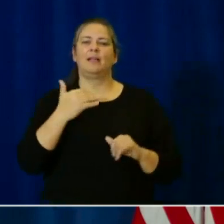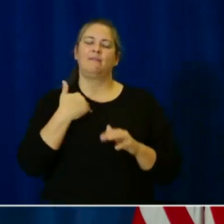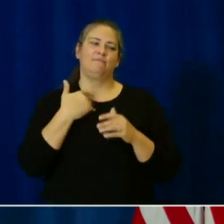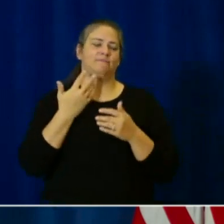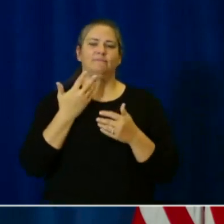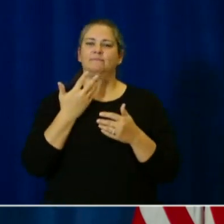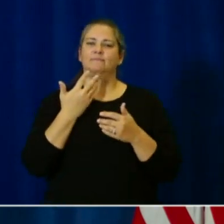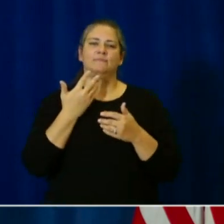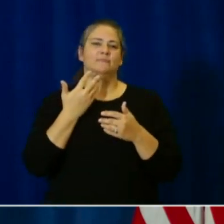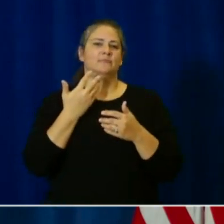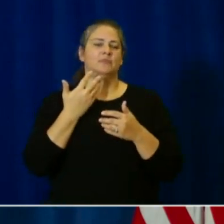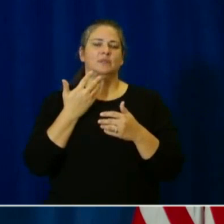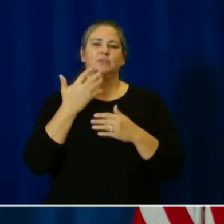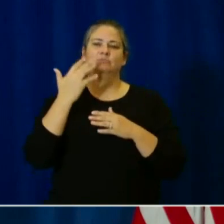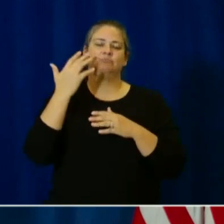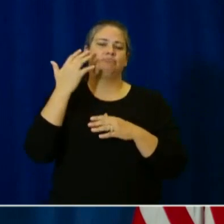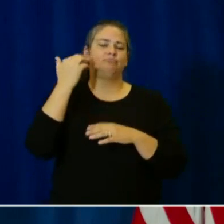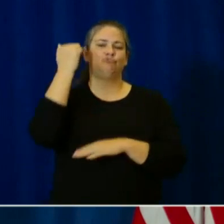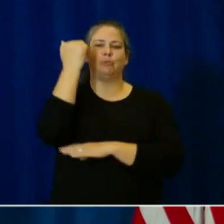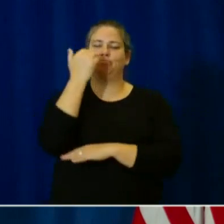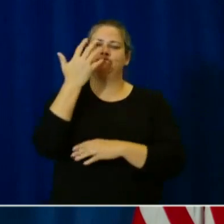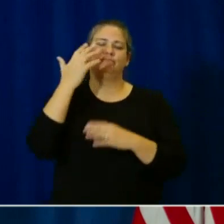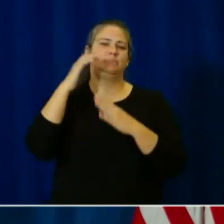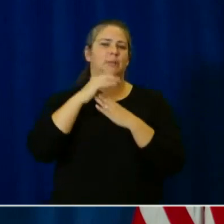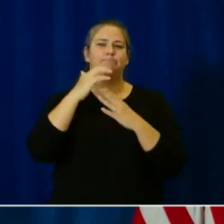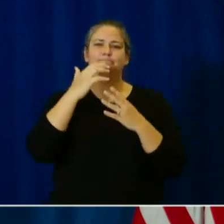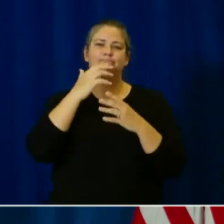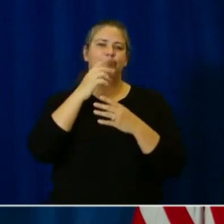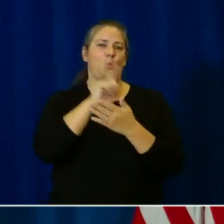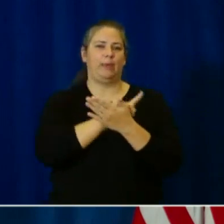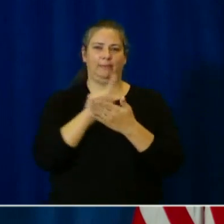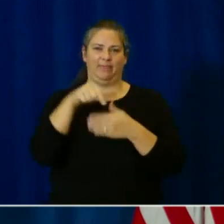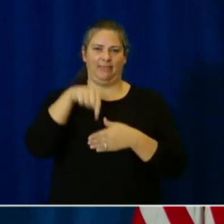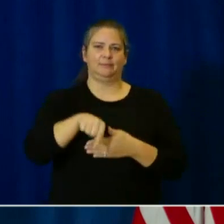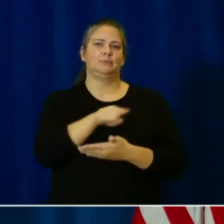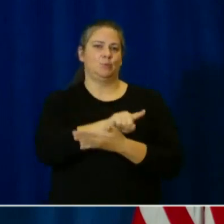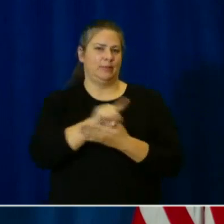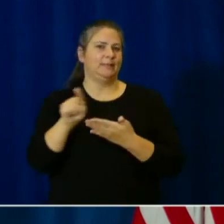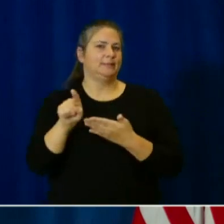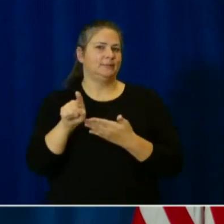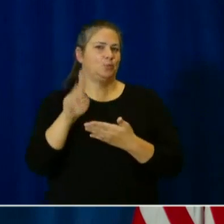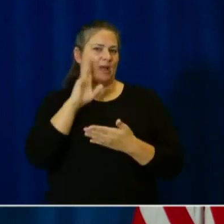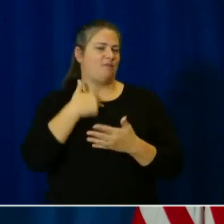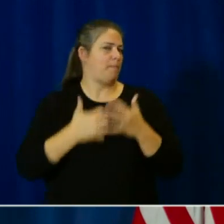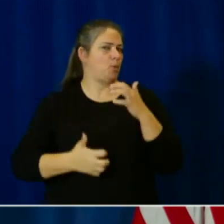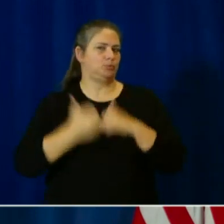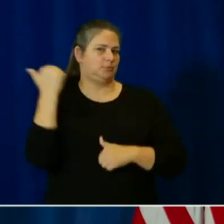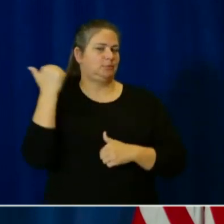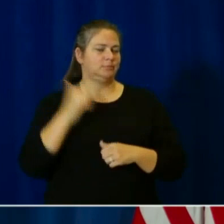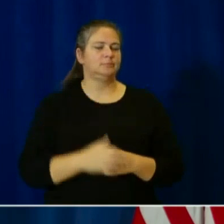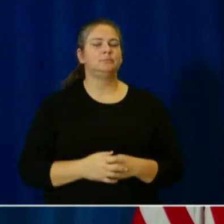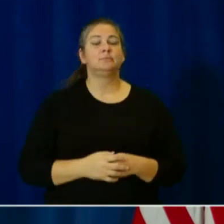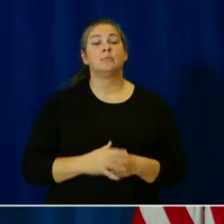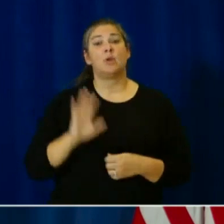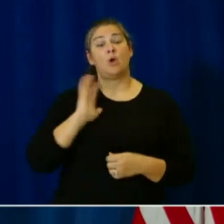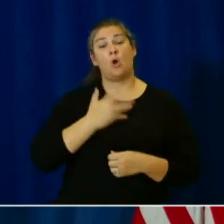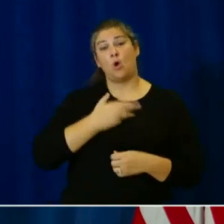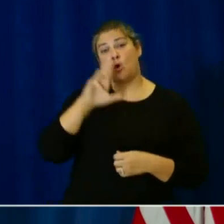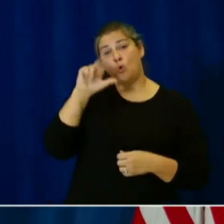week thus far in this epidemic. Our positivity rate, though,